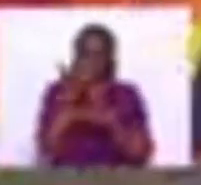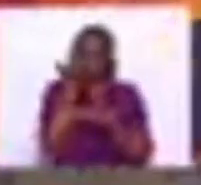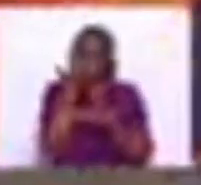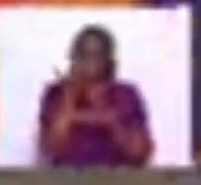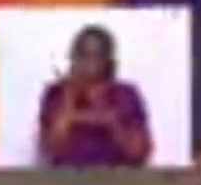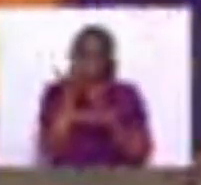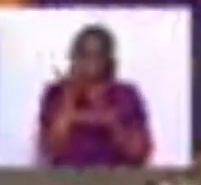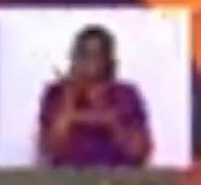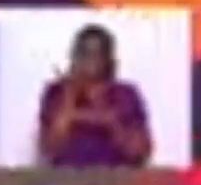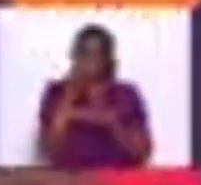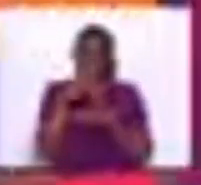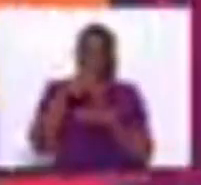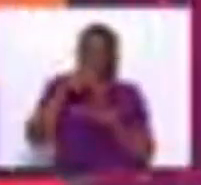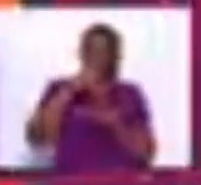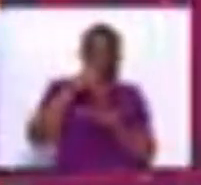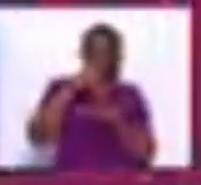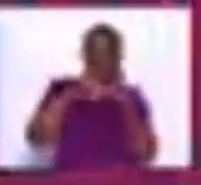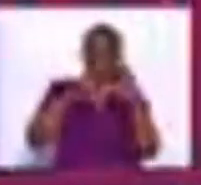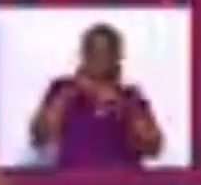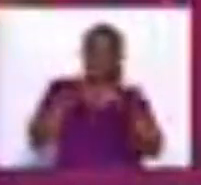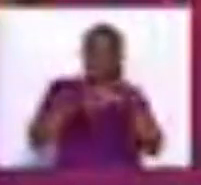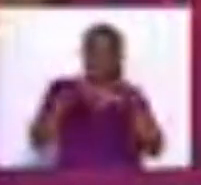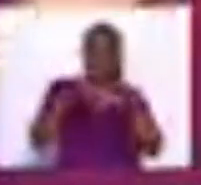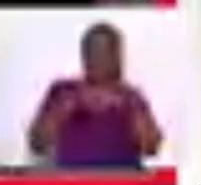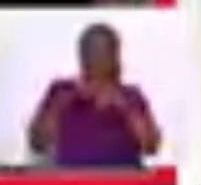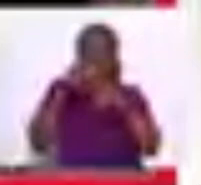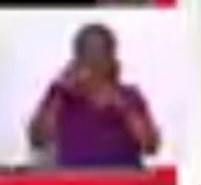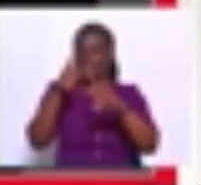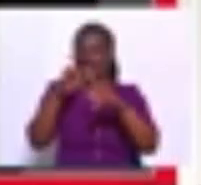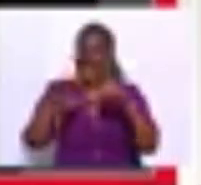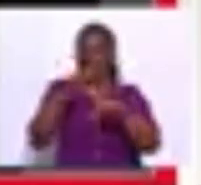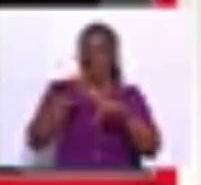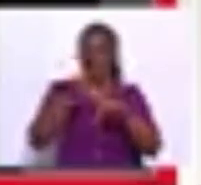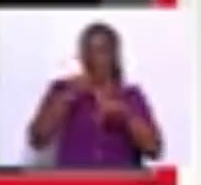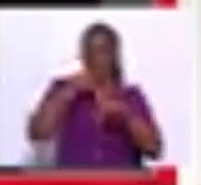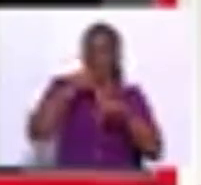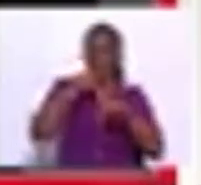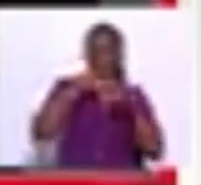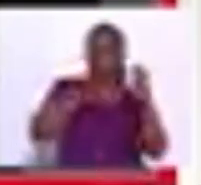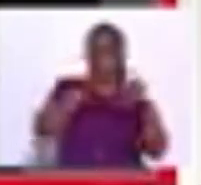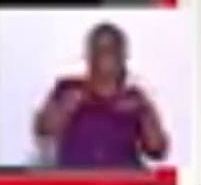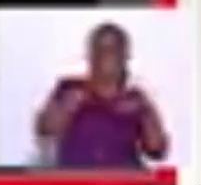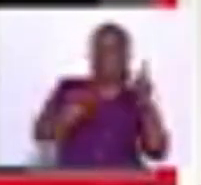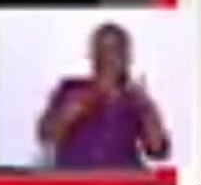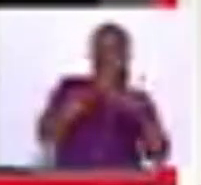heard of this lady, Angelina Jolie. She's a famous movie star.